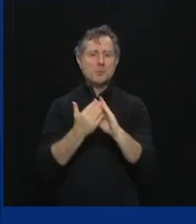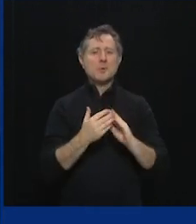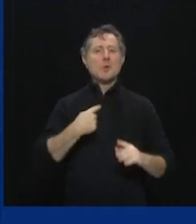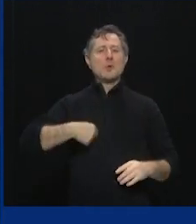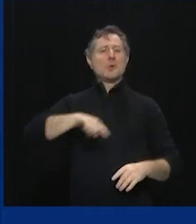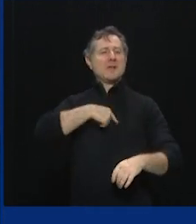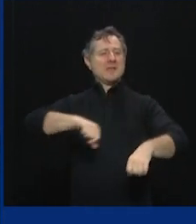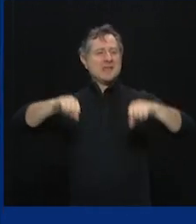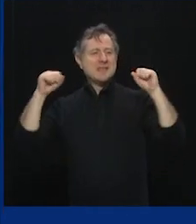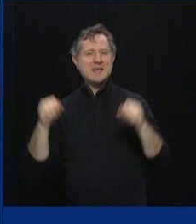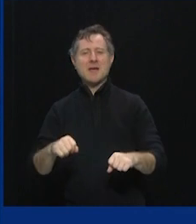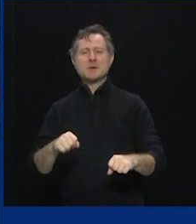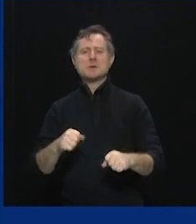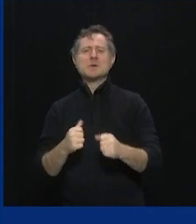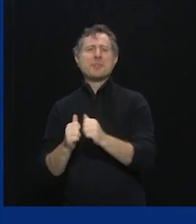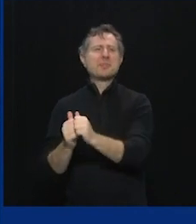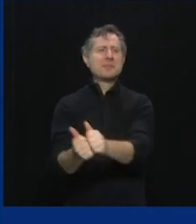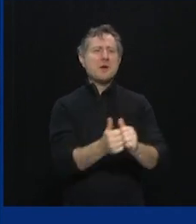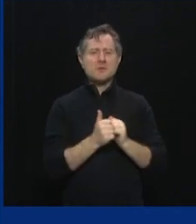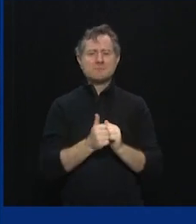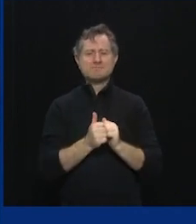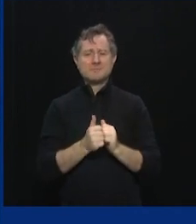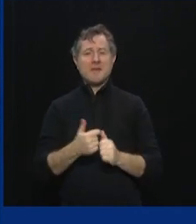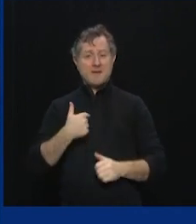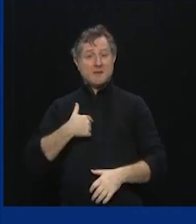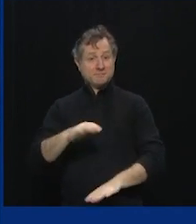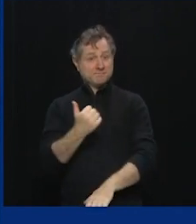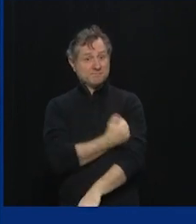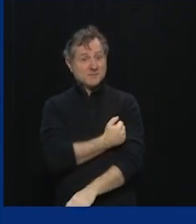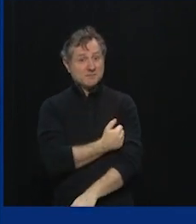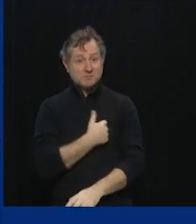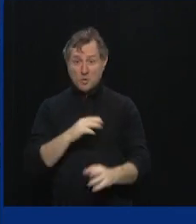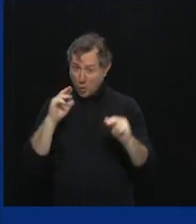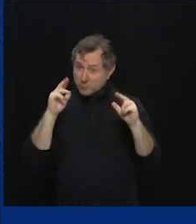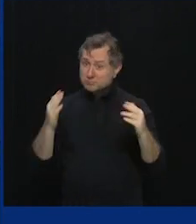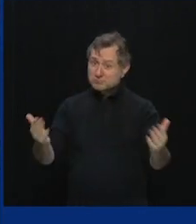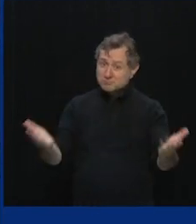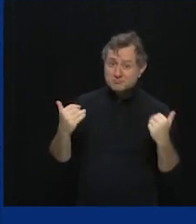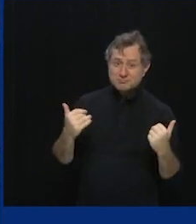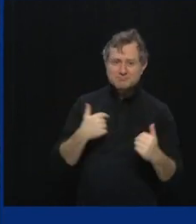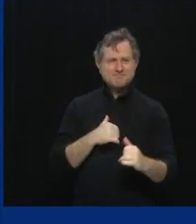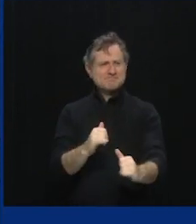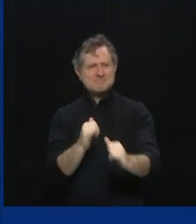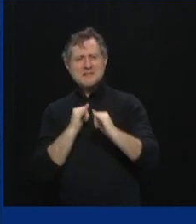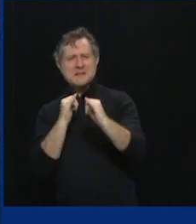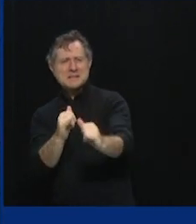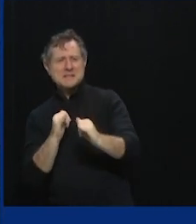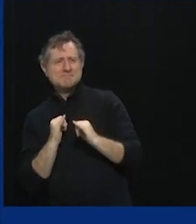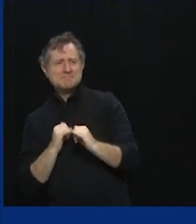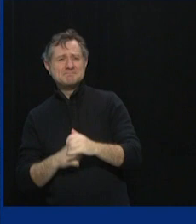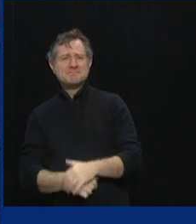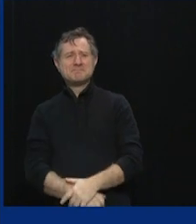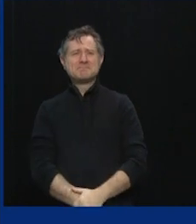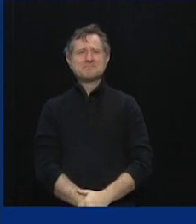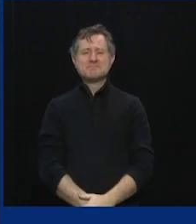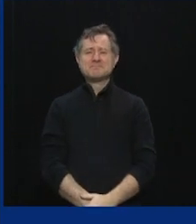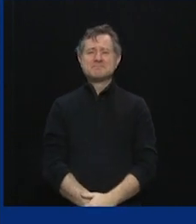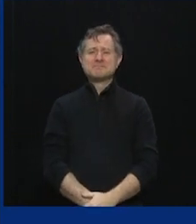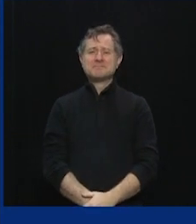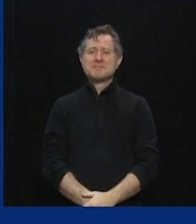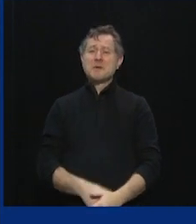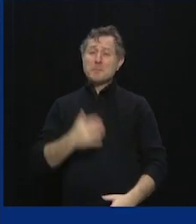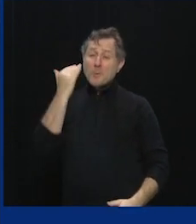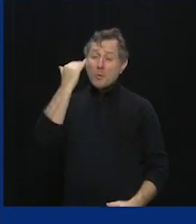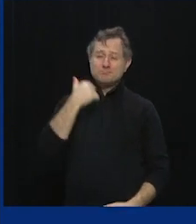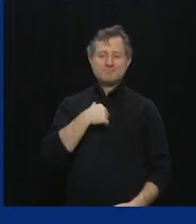together safely. I'm vaccinated. I hope you'll join me by getting vaccinated too. And because we love our Bills